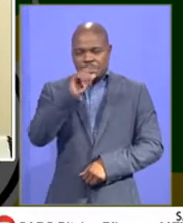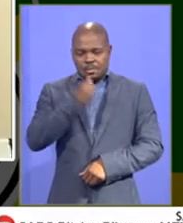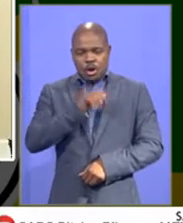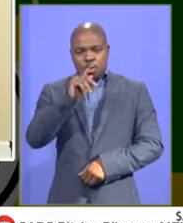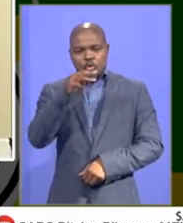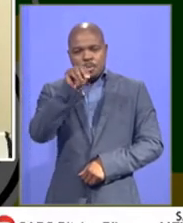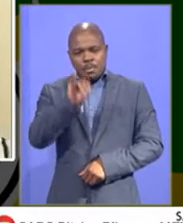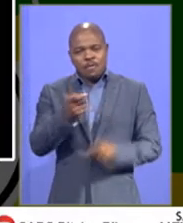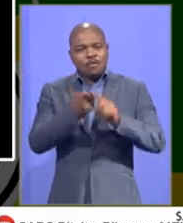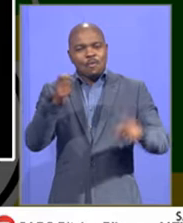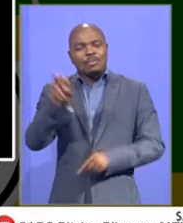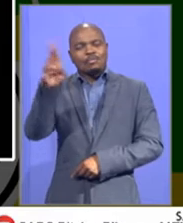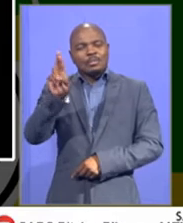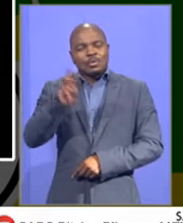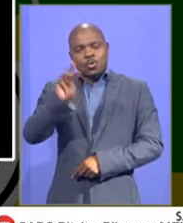Rustenburg Northwest.